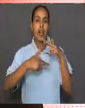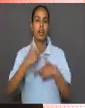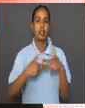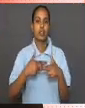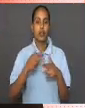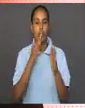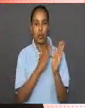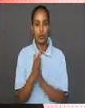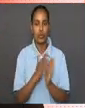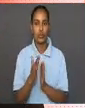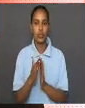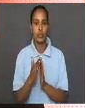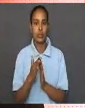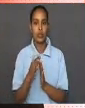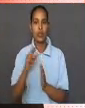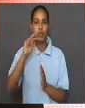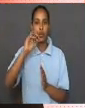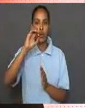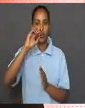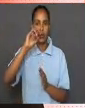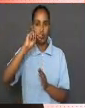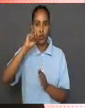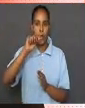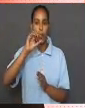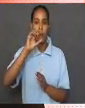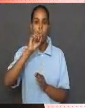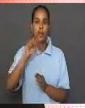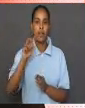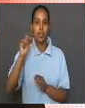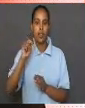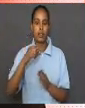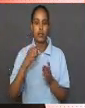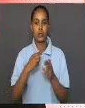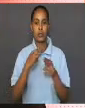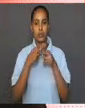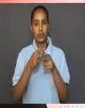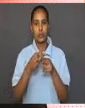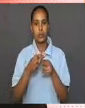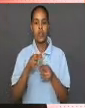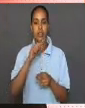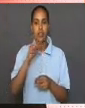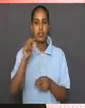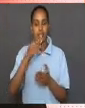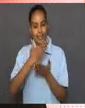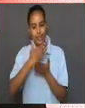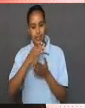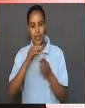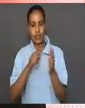reaction produces sodium zincate, which means that zinc